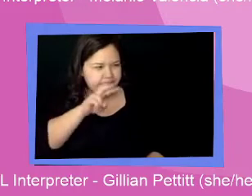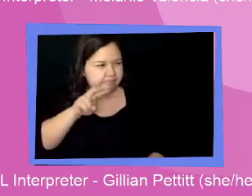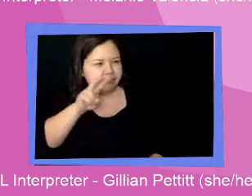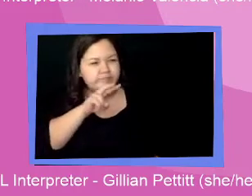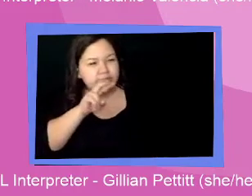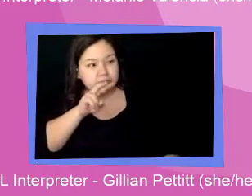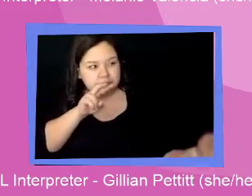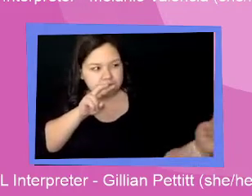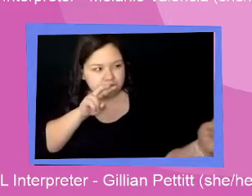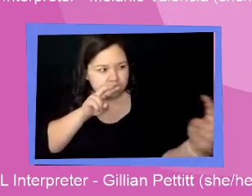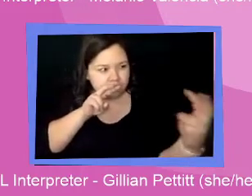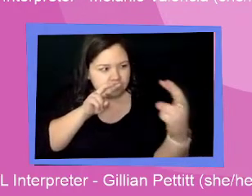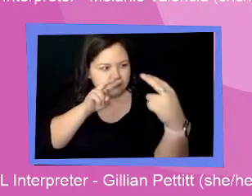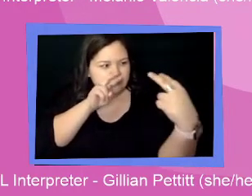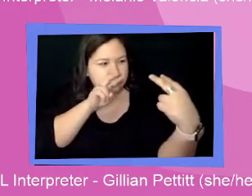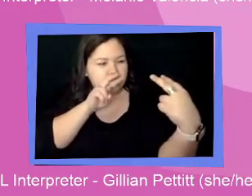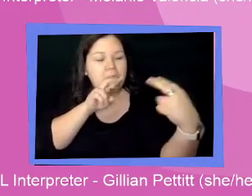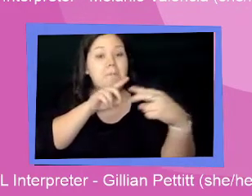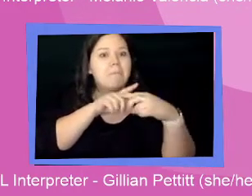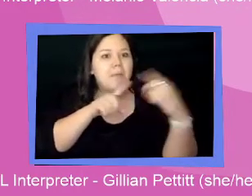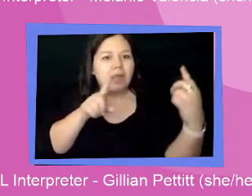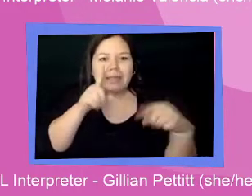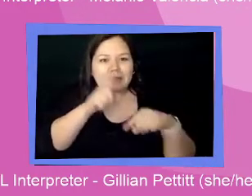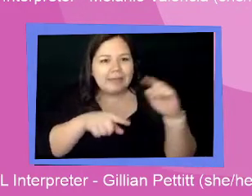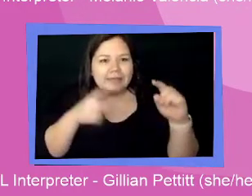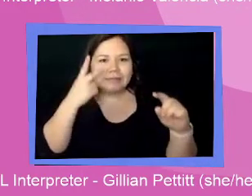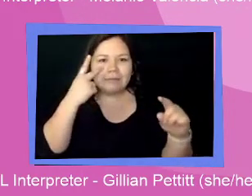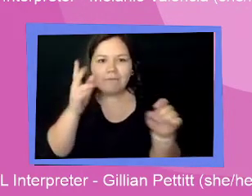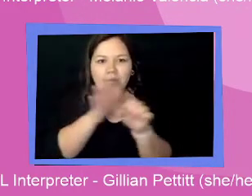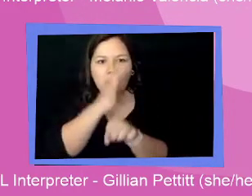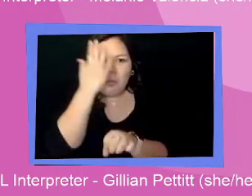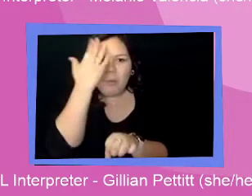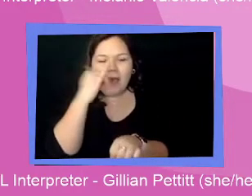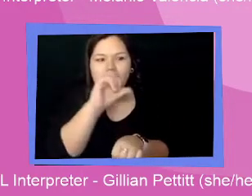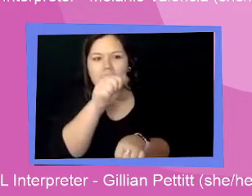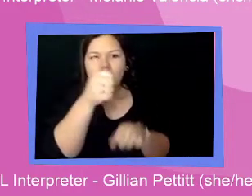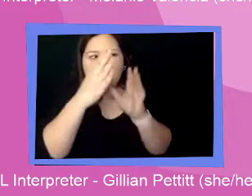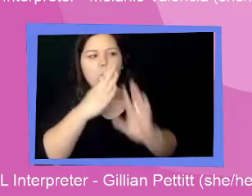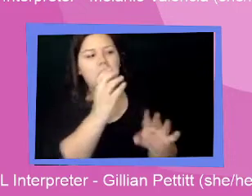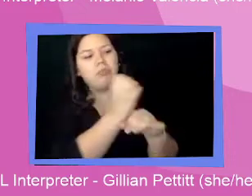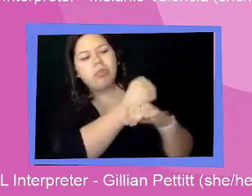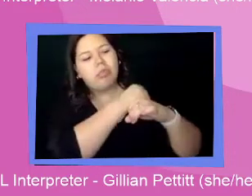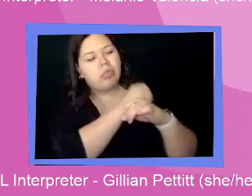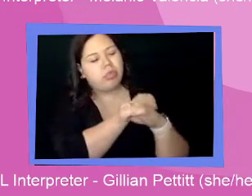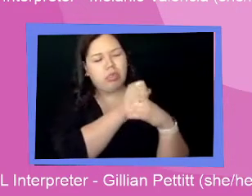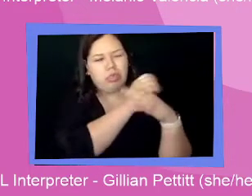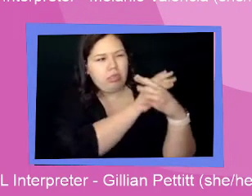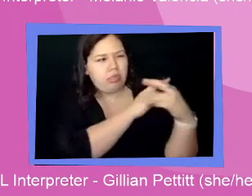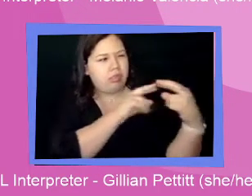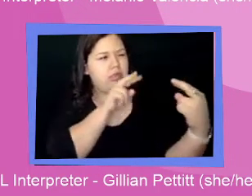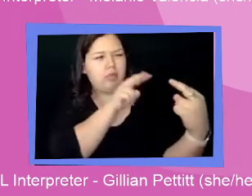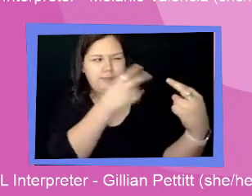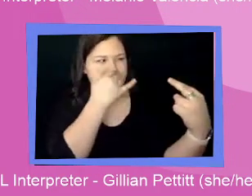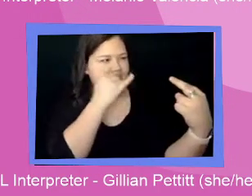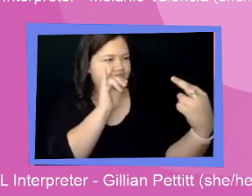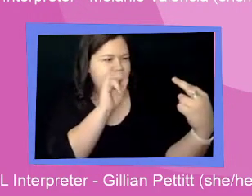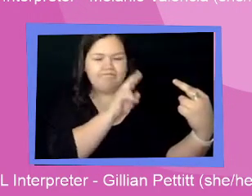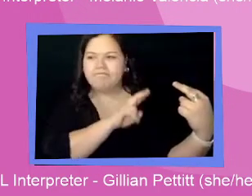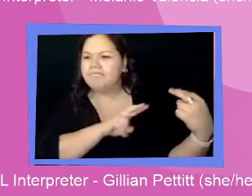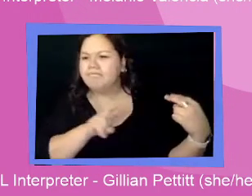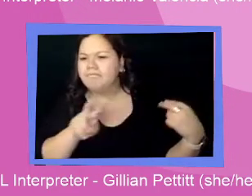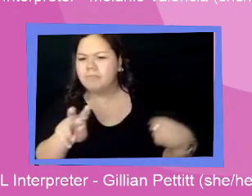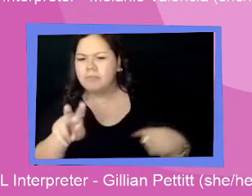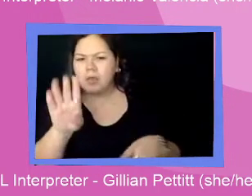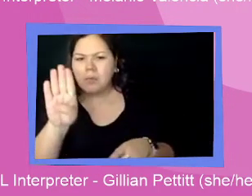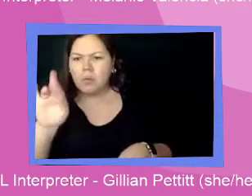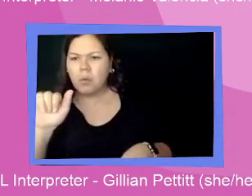but his smile is half blocked by the random. I look away. Brian tries to